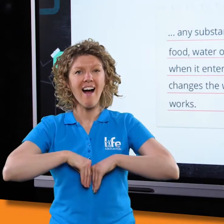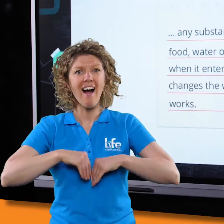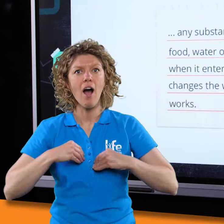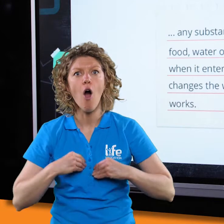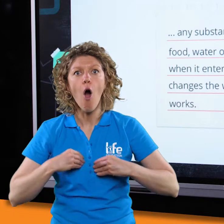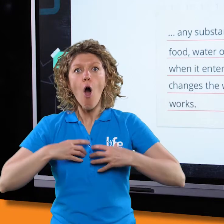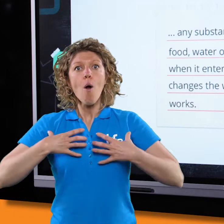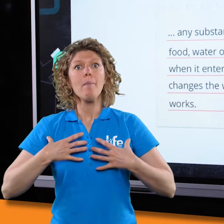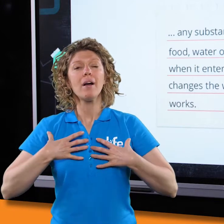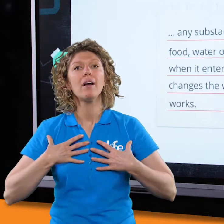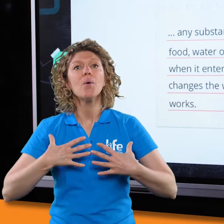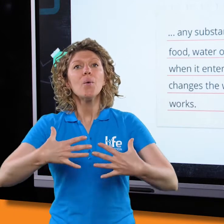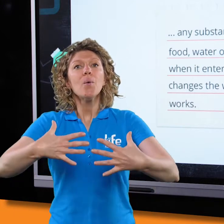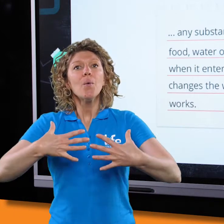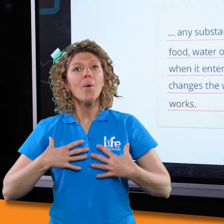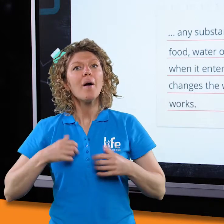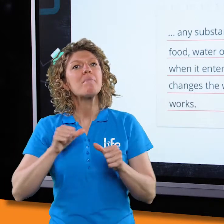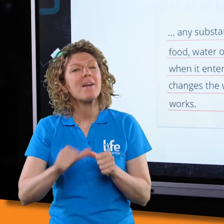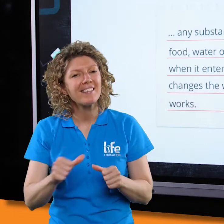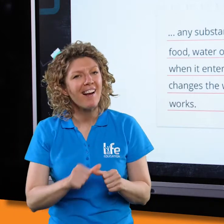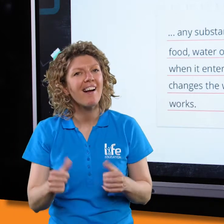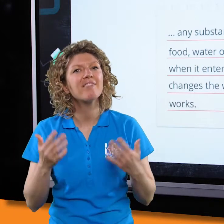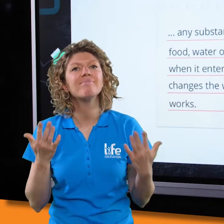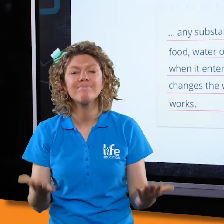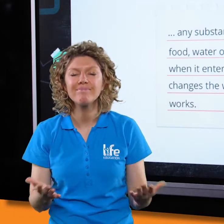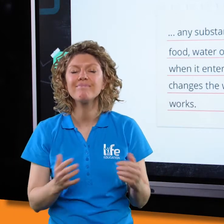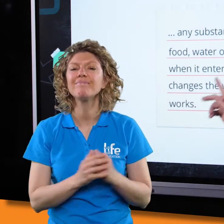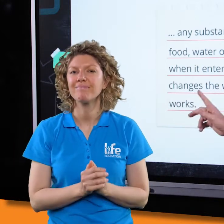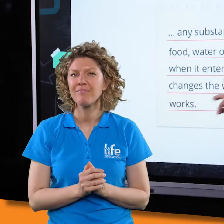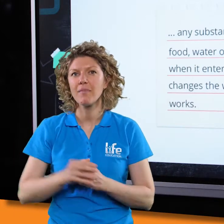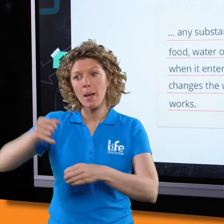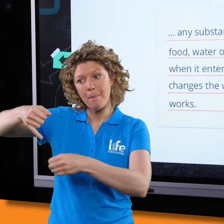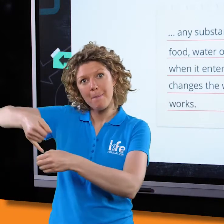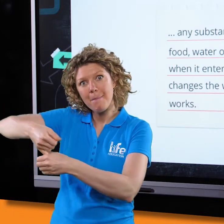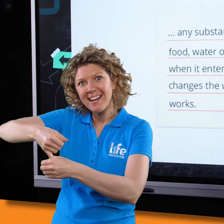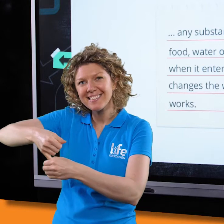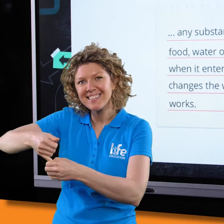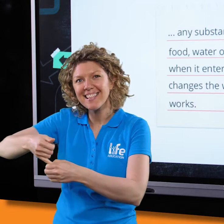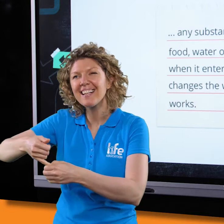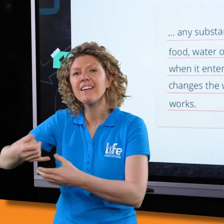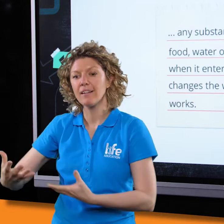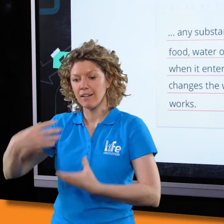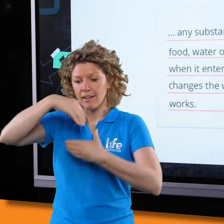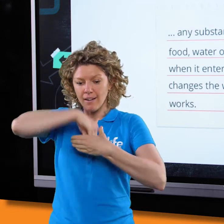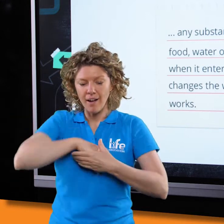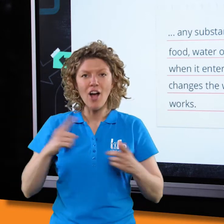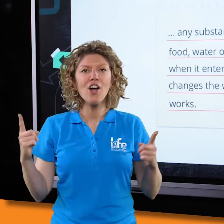they can breathe easily again. The drug, a medical drug, has changed the way the body works.